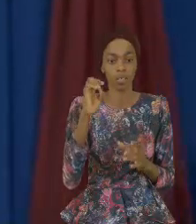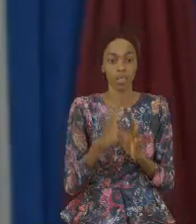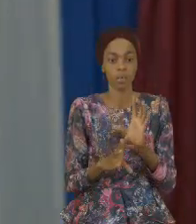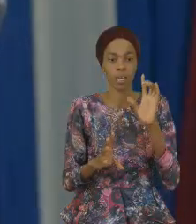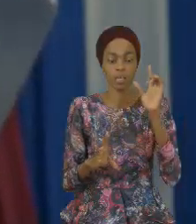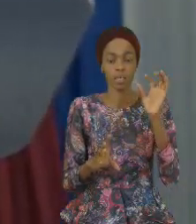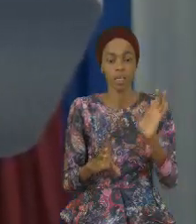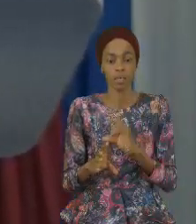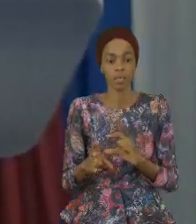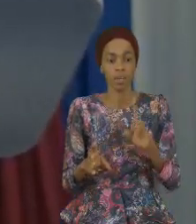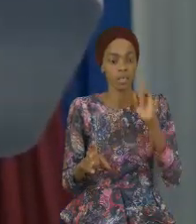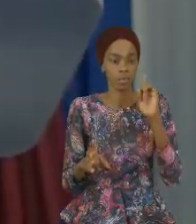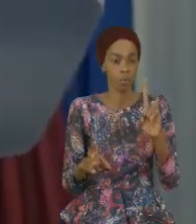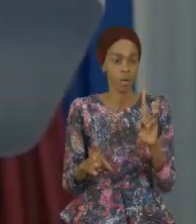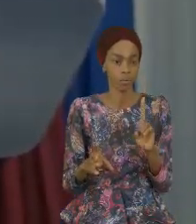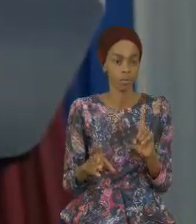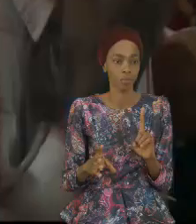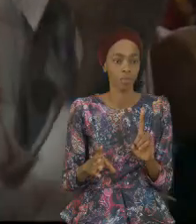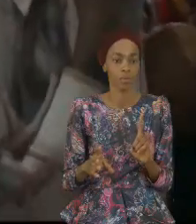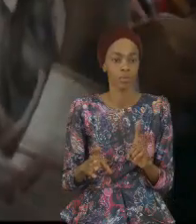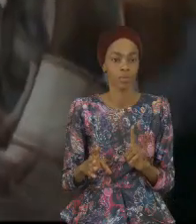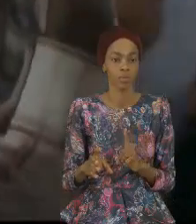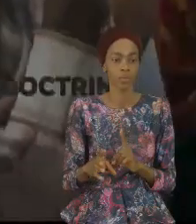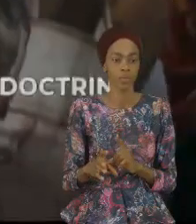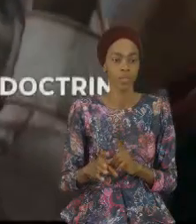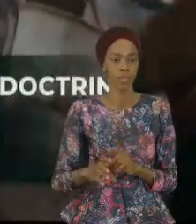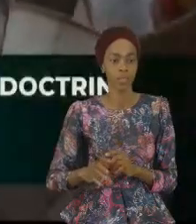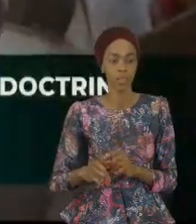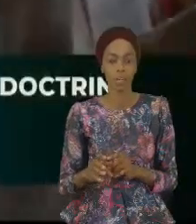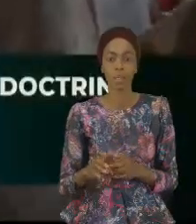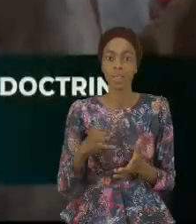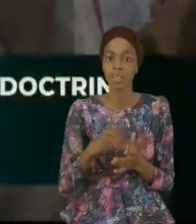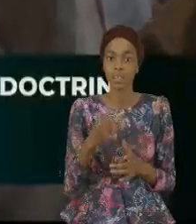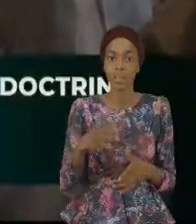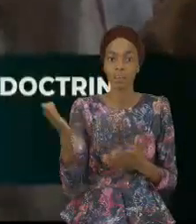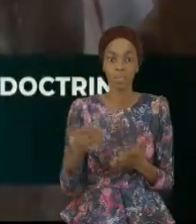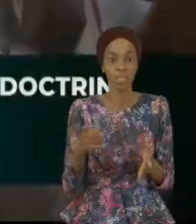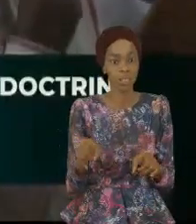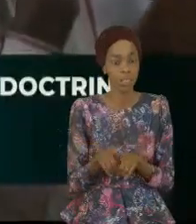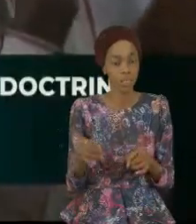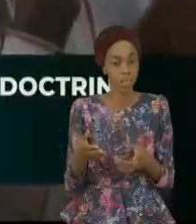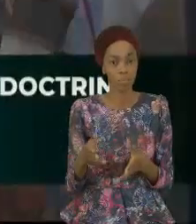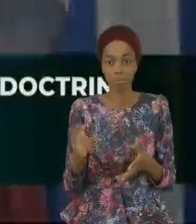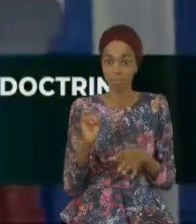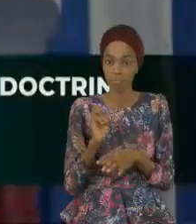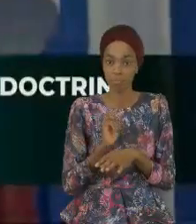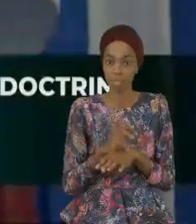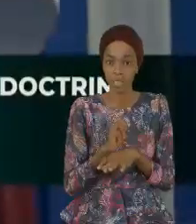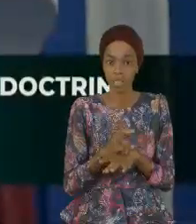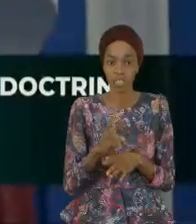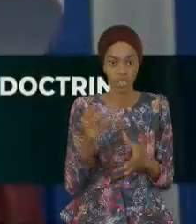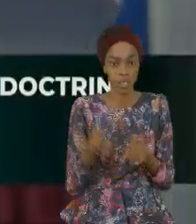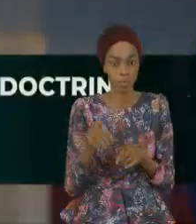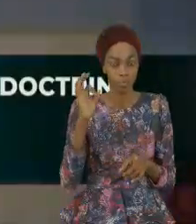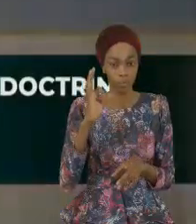chapter 9, reading there from verse 1, he's still bringing the same message. He's still carrying the same message, and he's